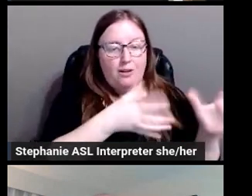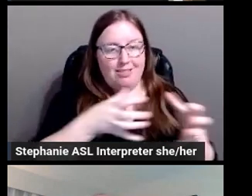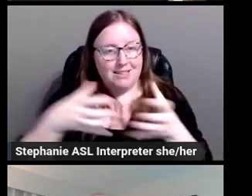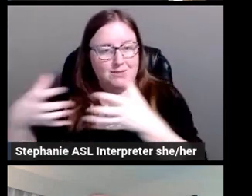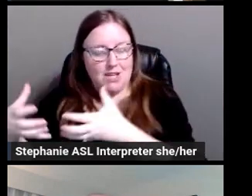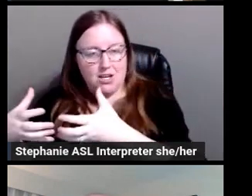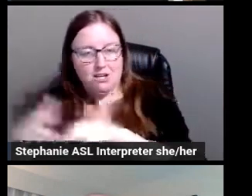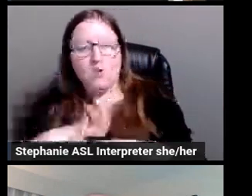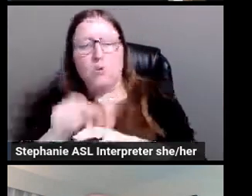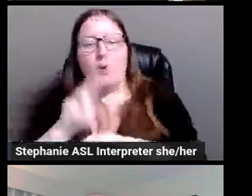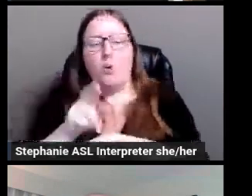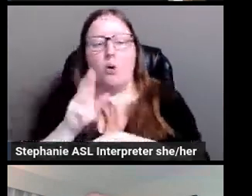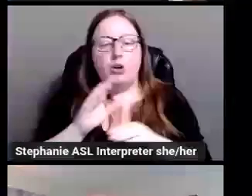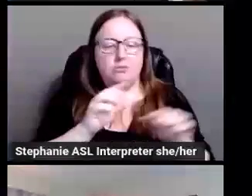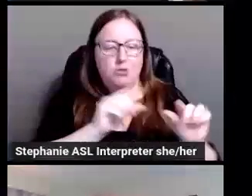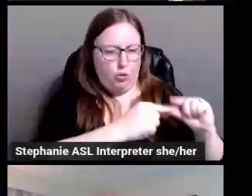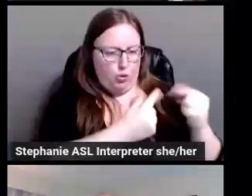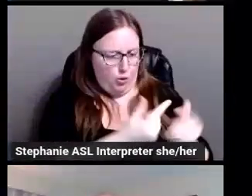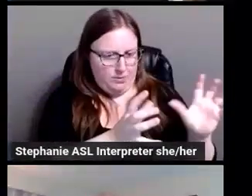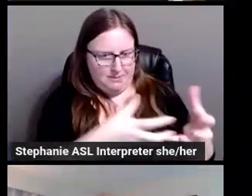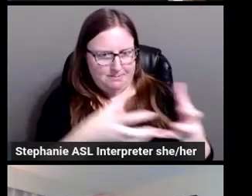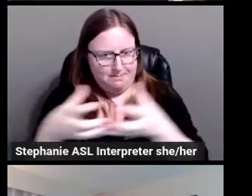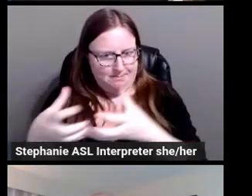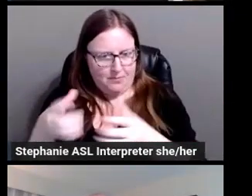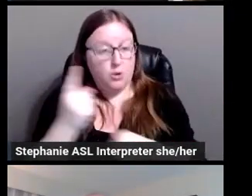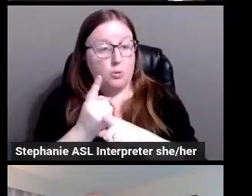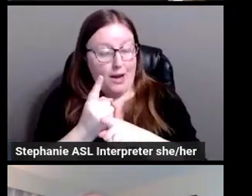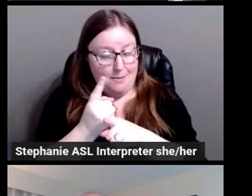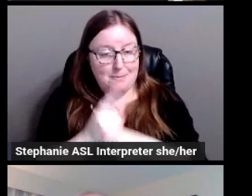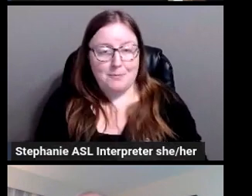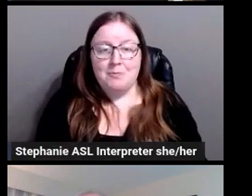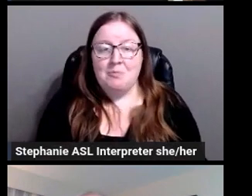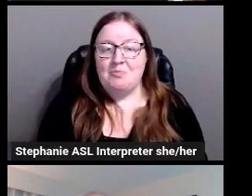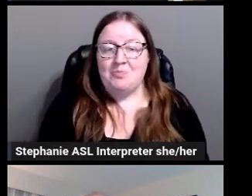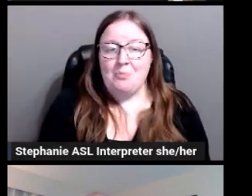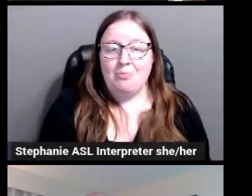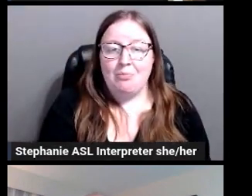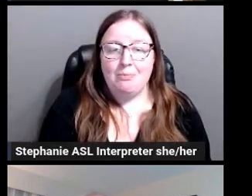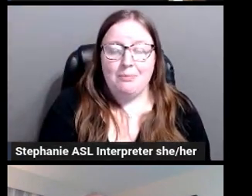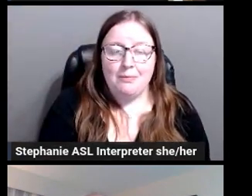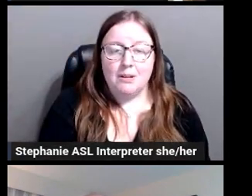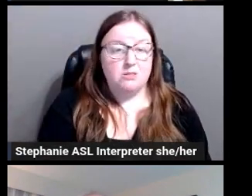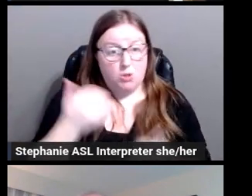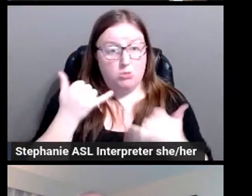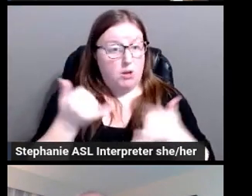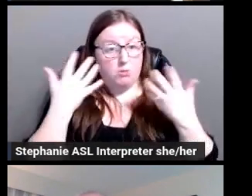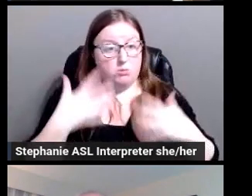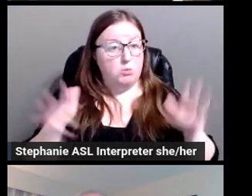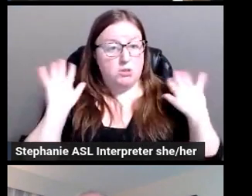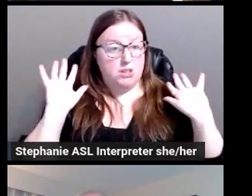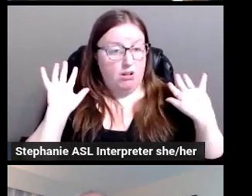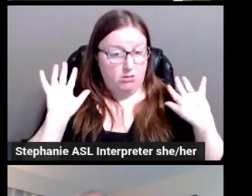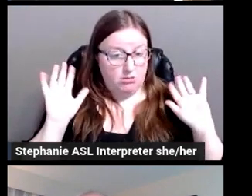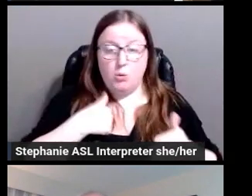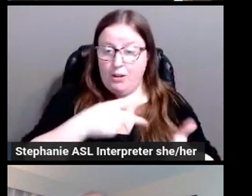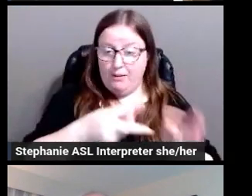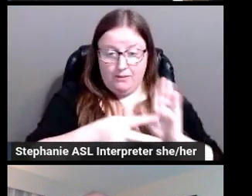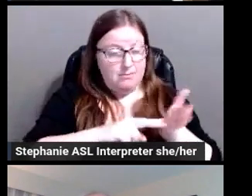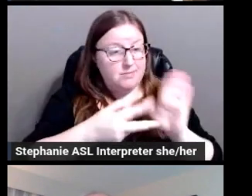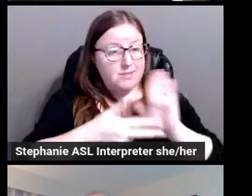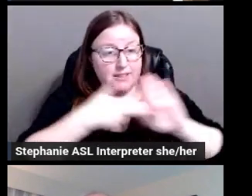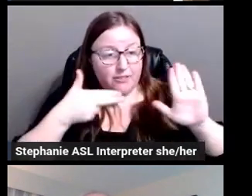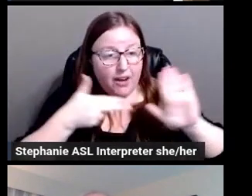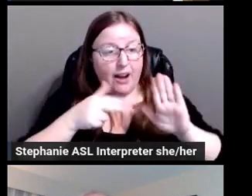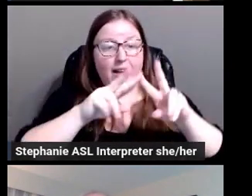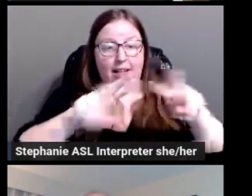your grouping, right? Gotcha. So with this, we are actually done. We have defined the analysis